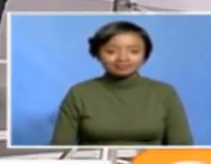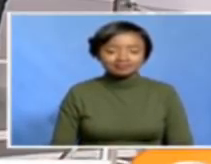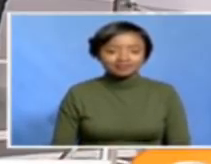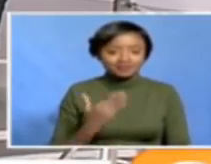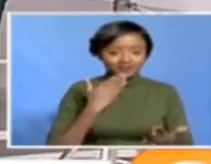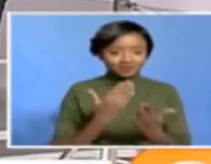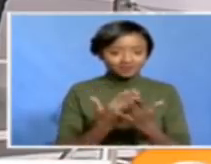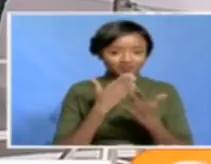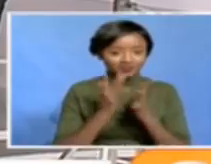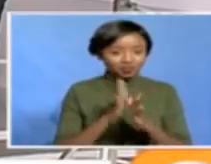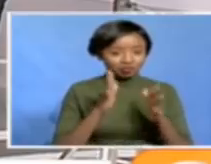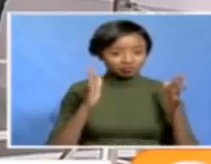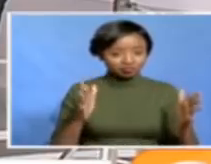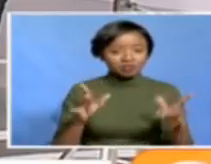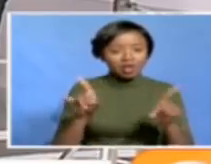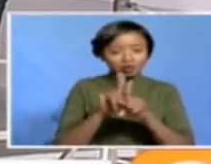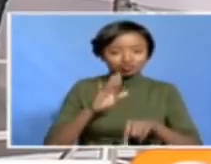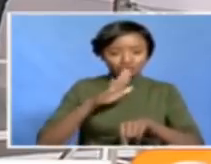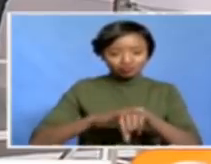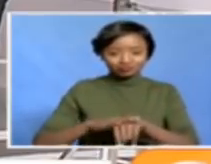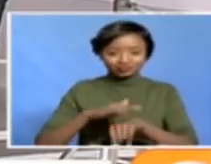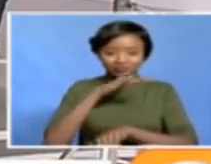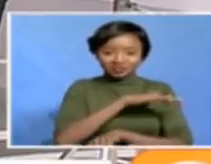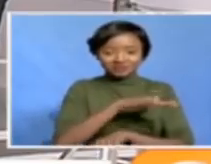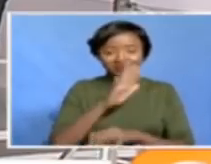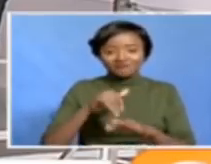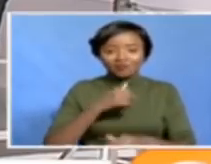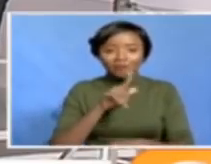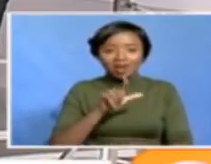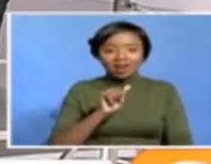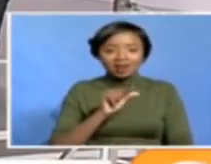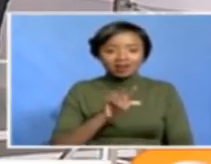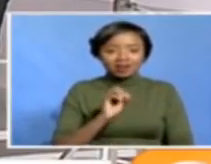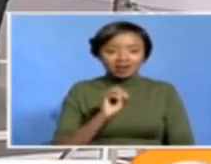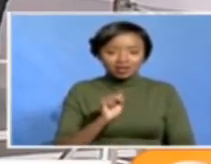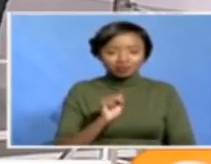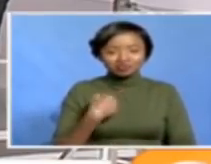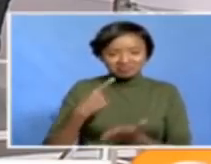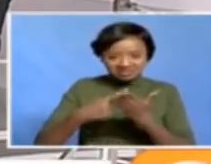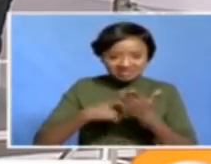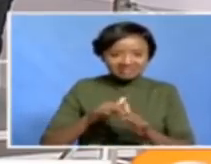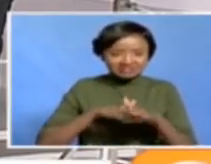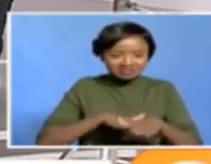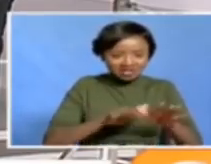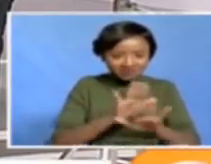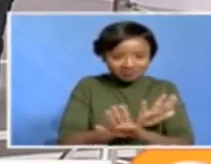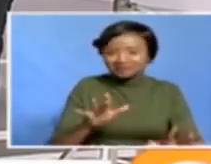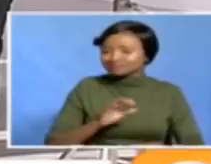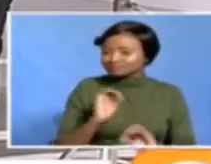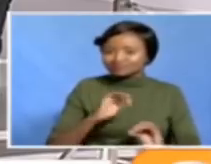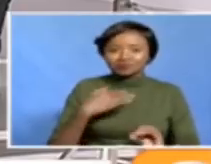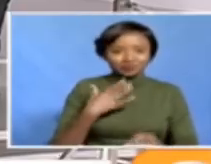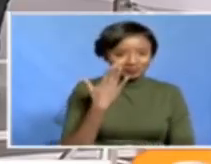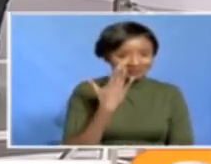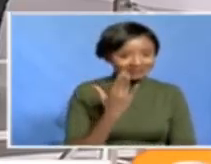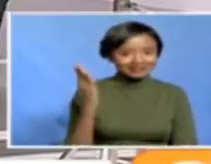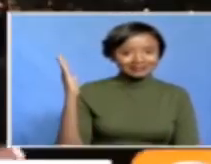Thank you so much, Trevor. And of course, good evening from Lagos. I don't just want to talk about Lagos traffic. I actually want to show you what it looks like.